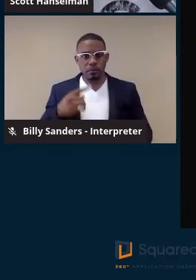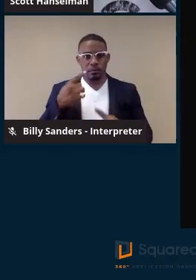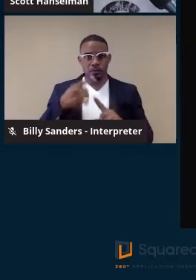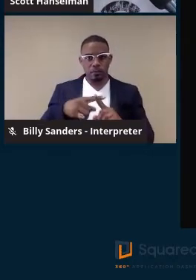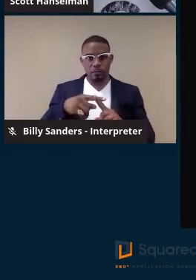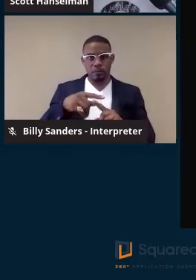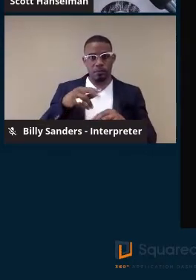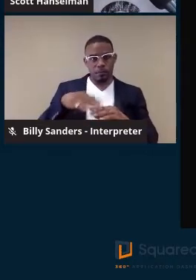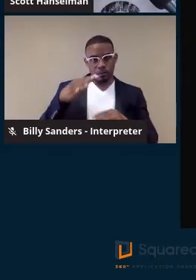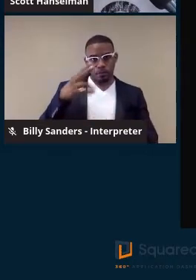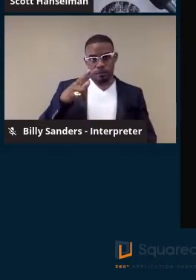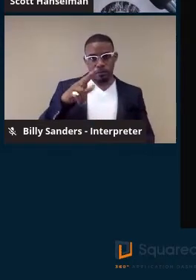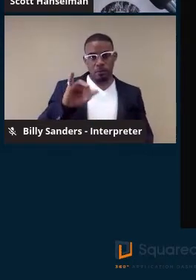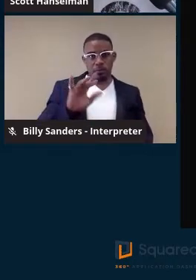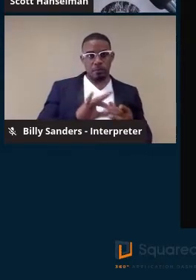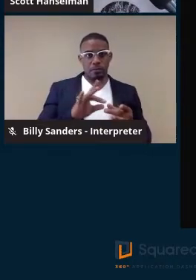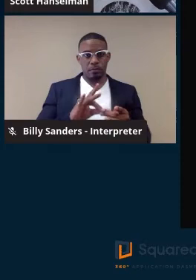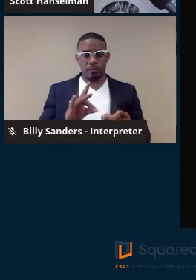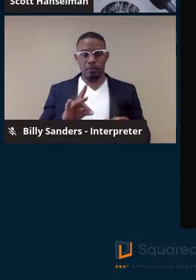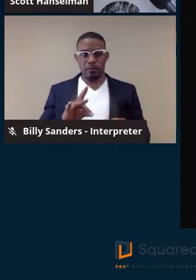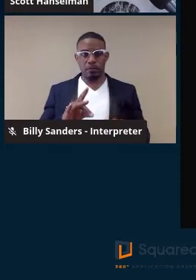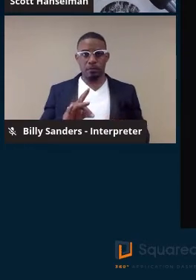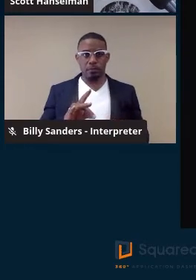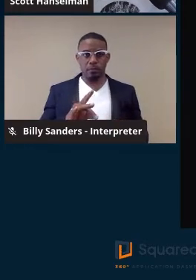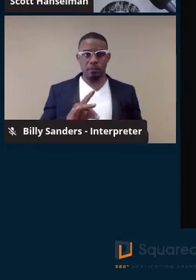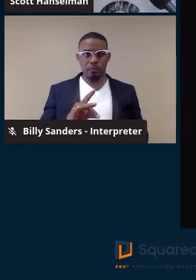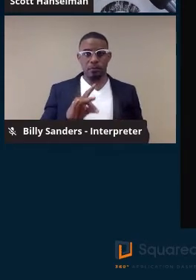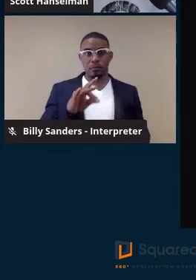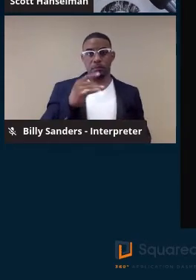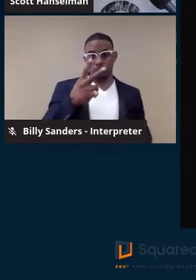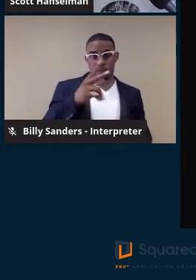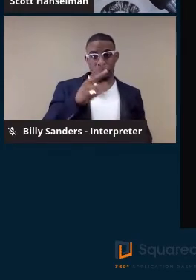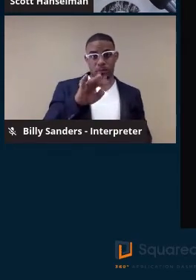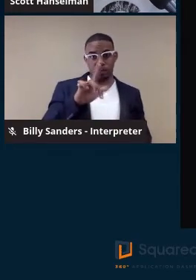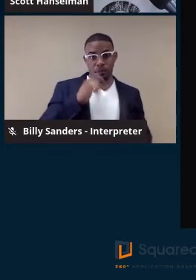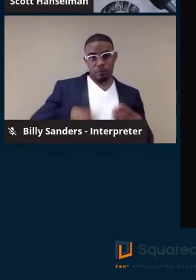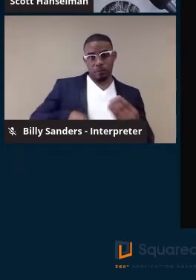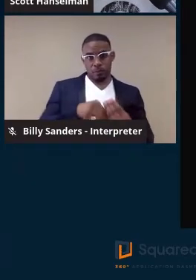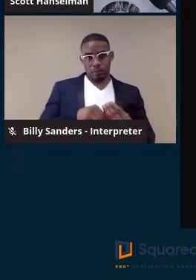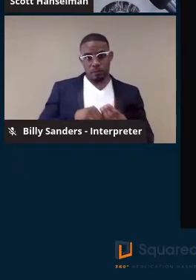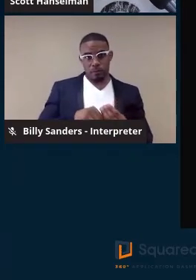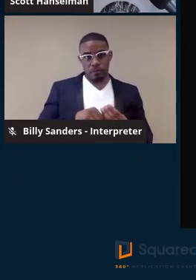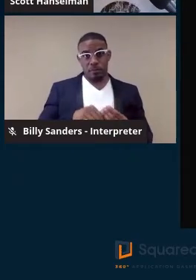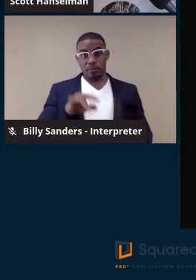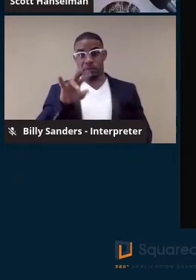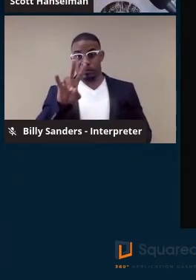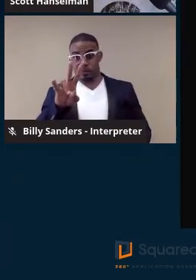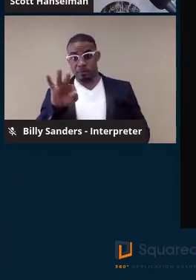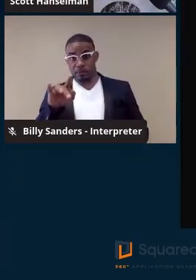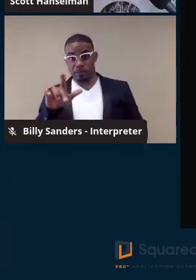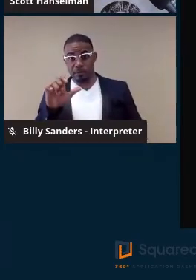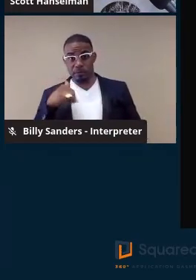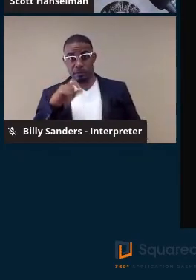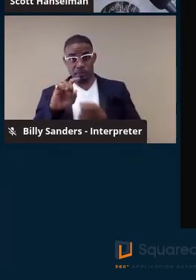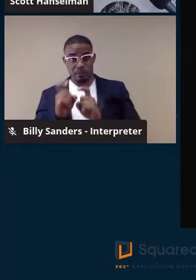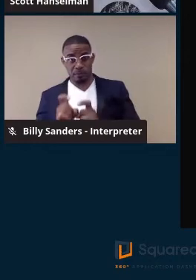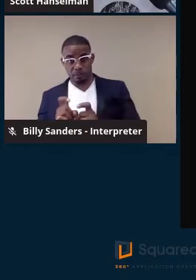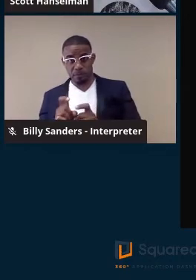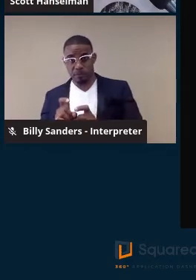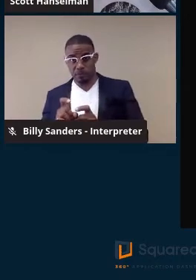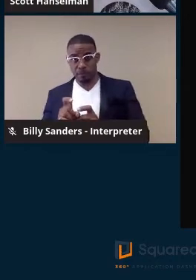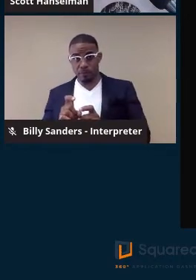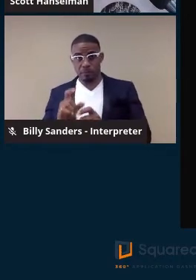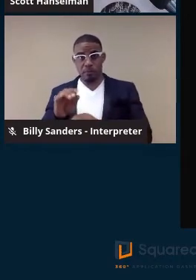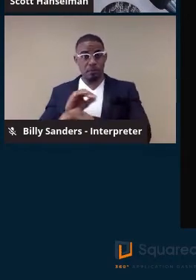+3 that's saying 3 files have been added, 7 files have been changed,